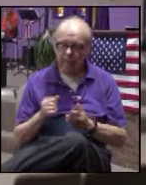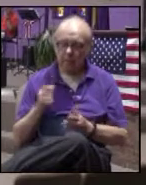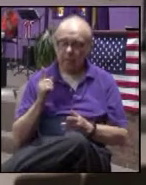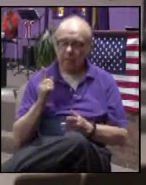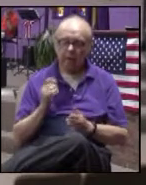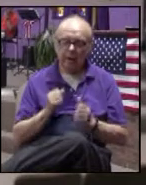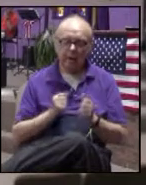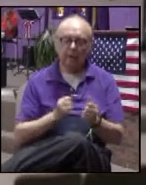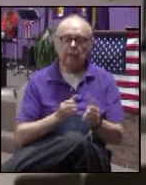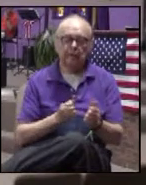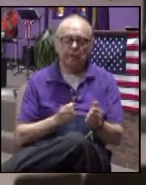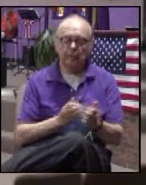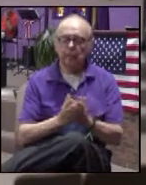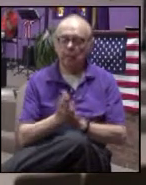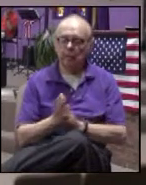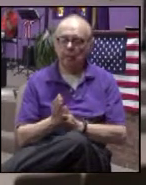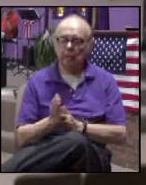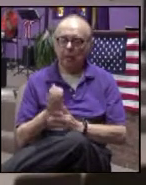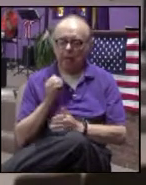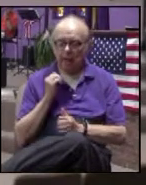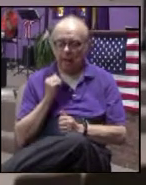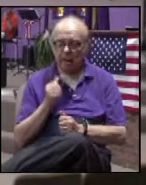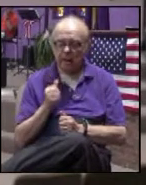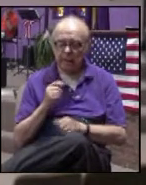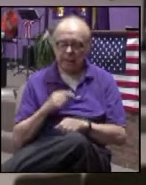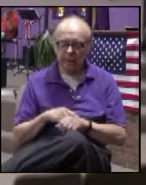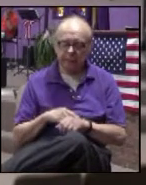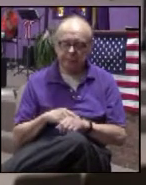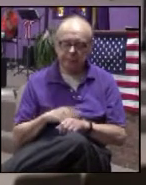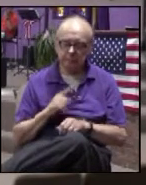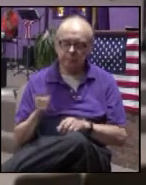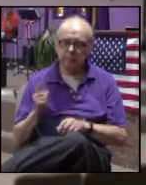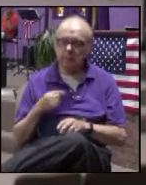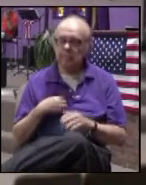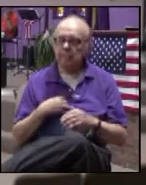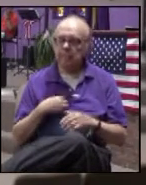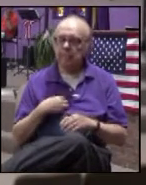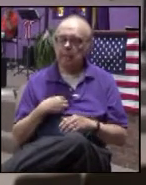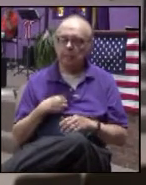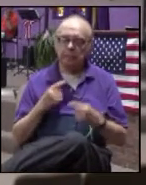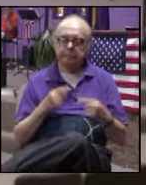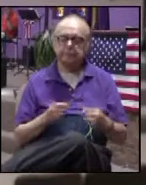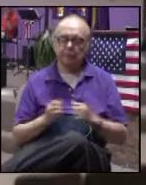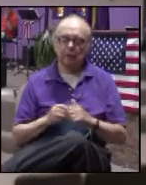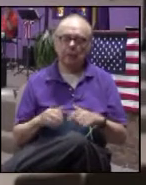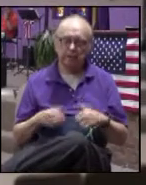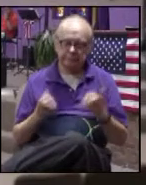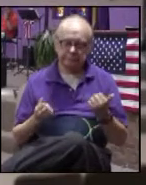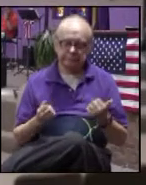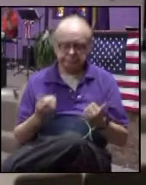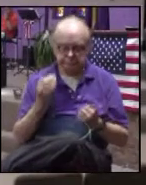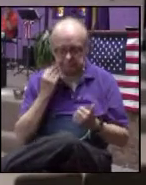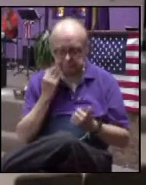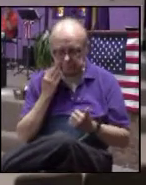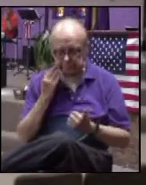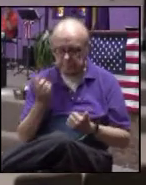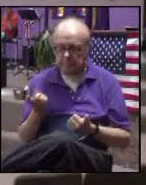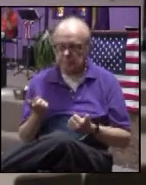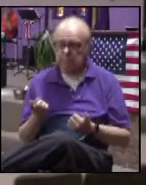follows through every single time. So for those of you in here who are struggling with their lives, and I know you are in here,